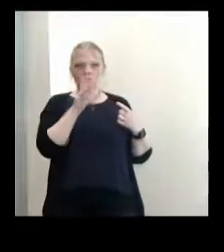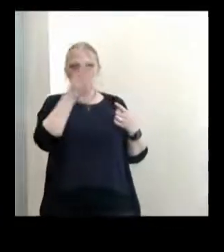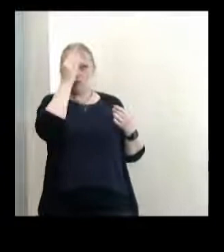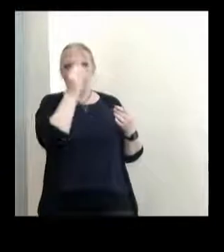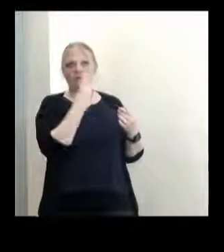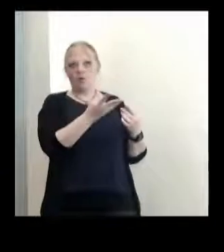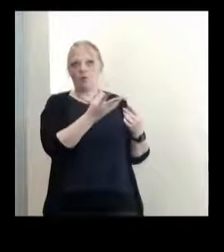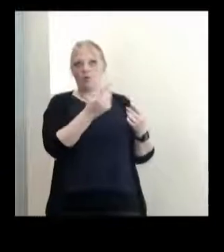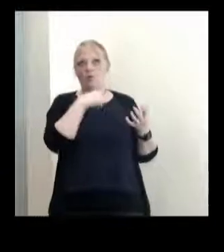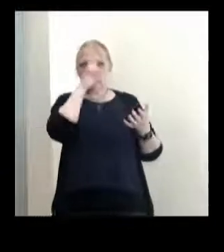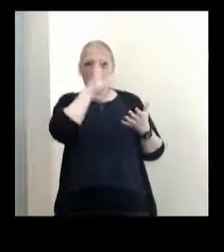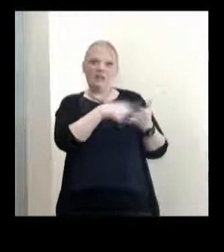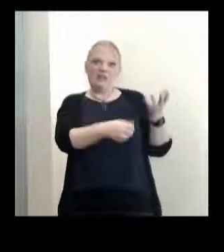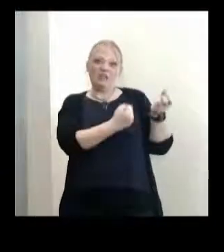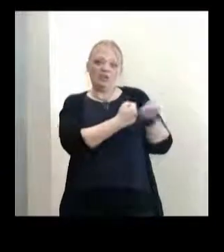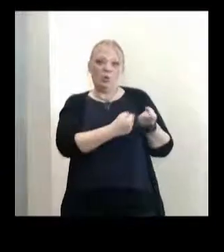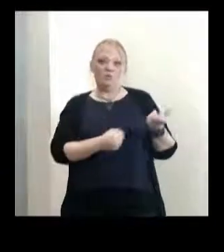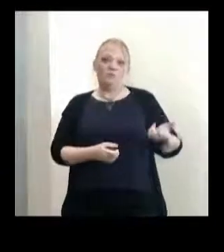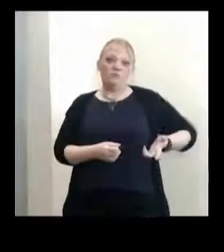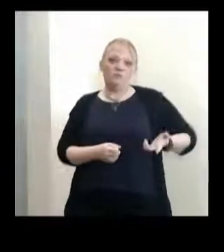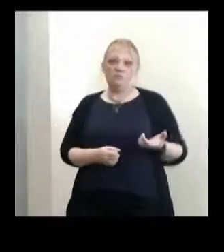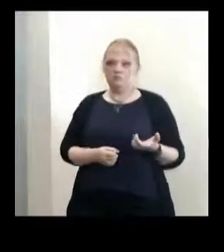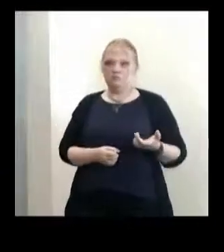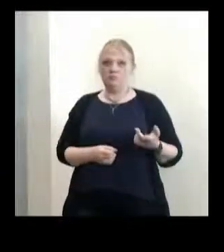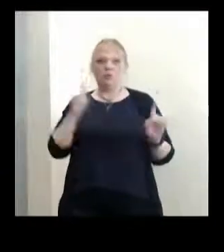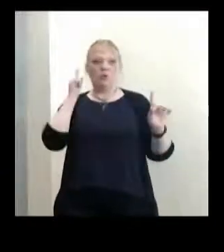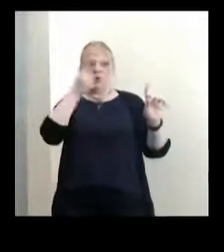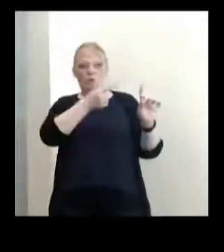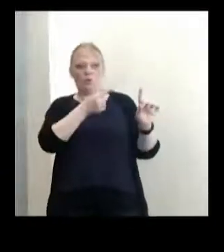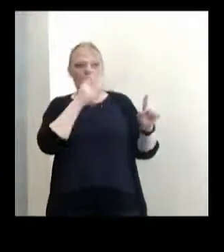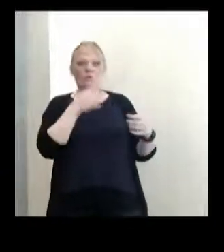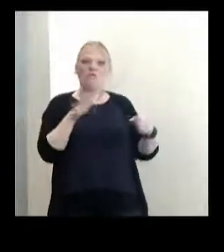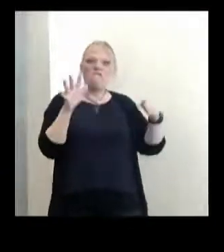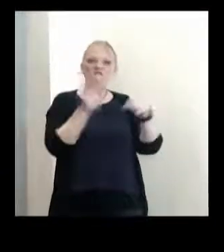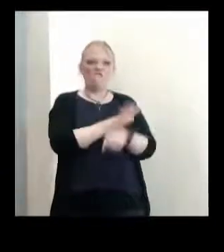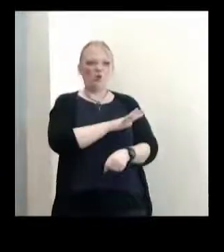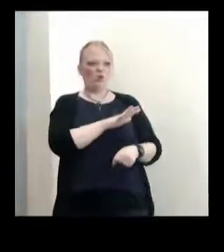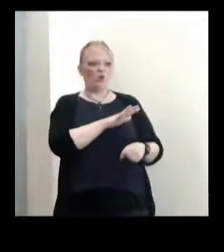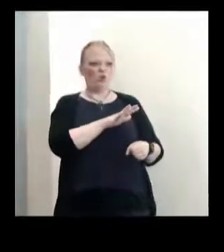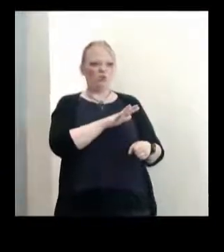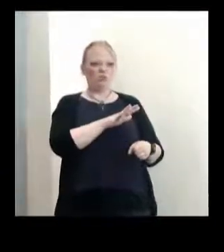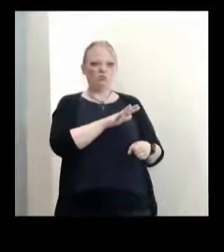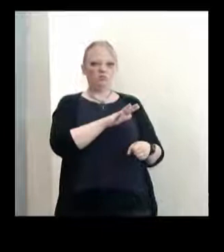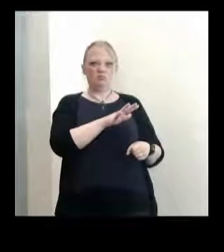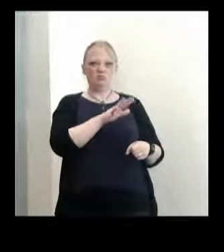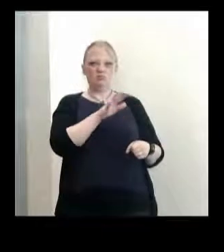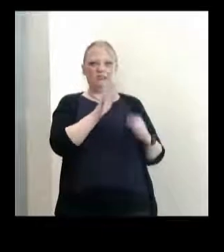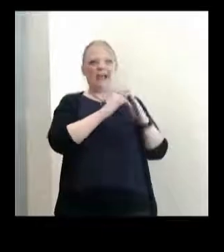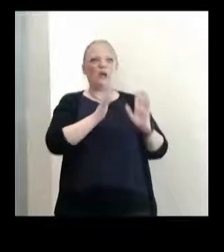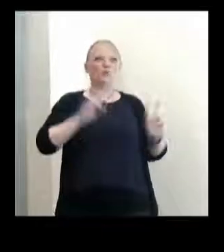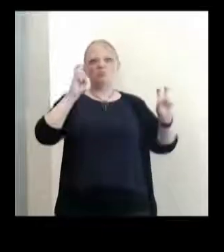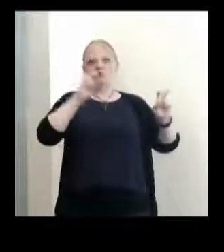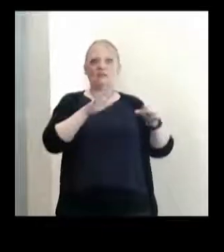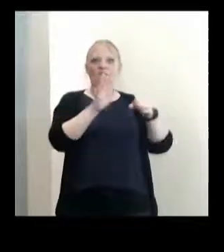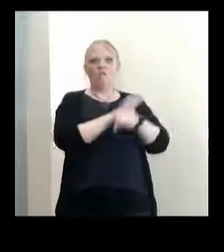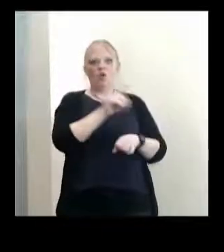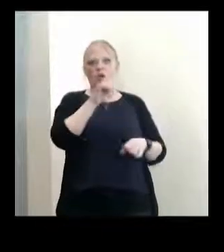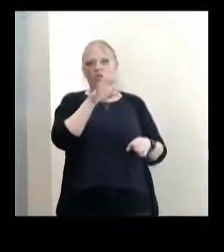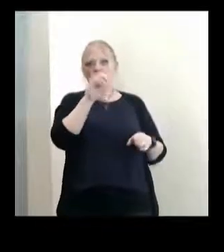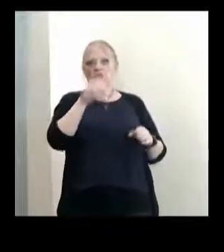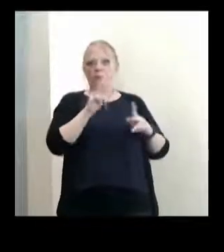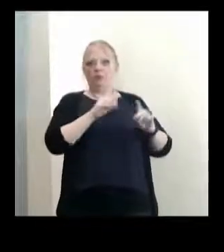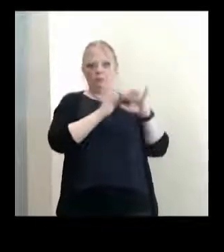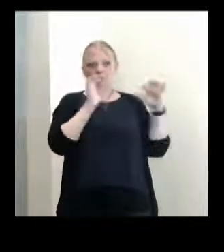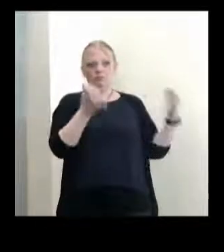and I believe they're supportive of this. It's the goal is to get full house, so that we're supporting our team, and the only way to do that, to ensure the safety of